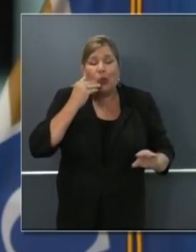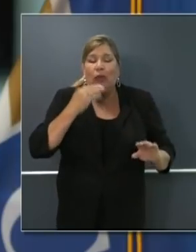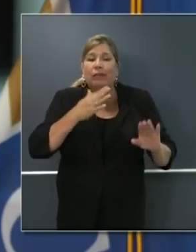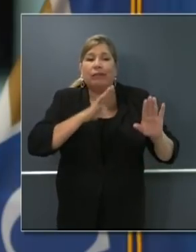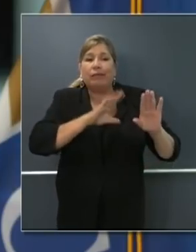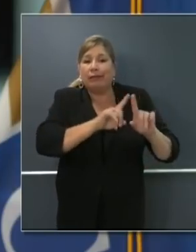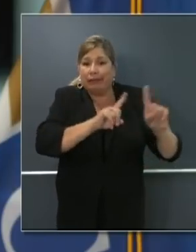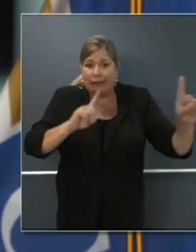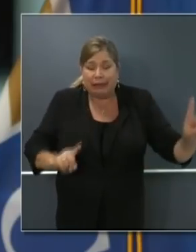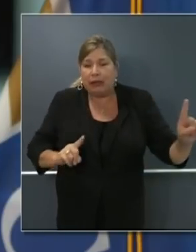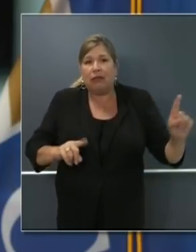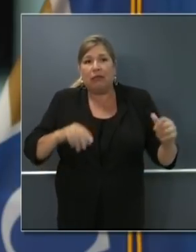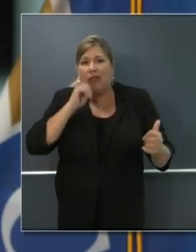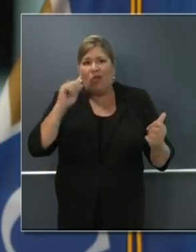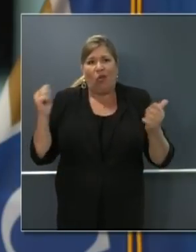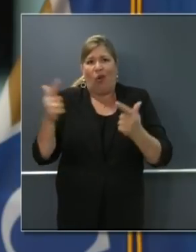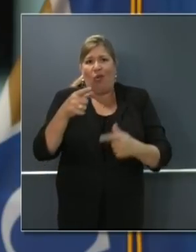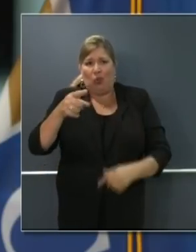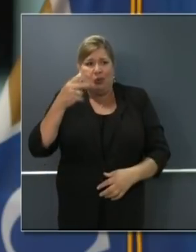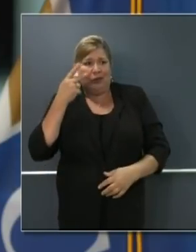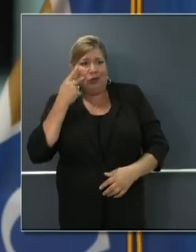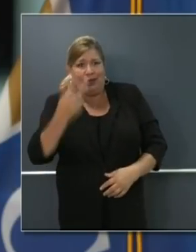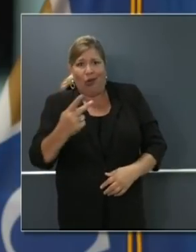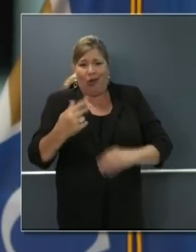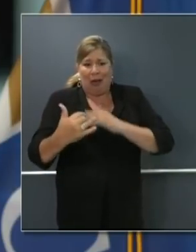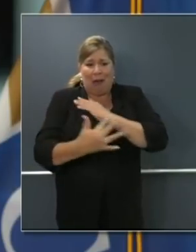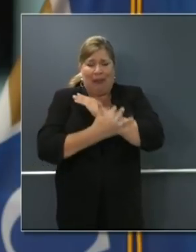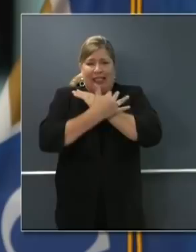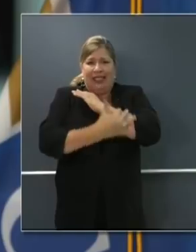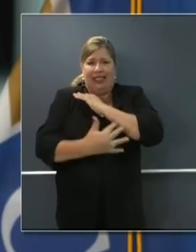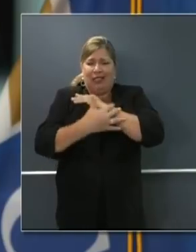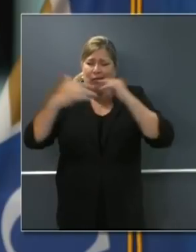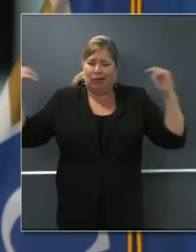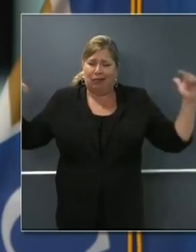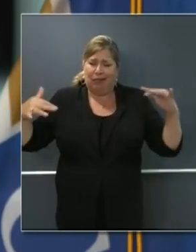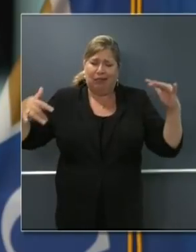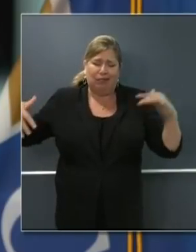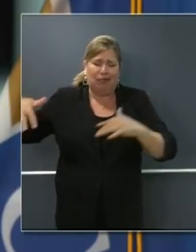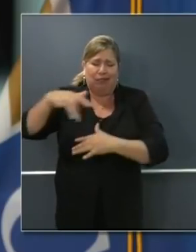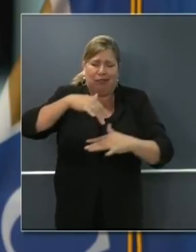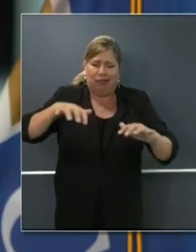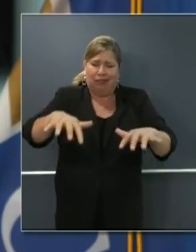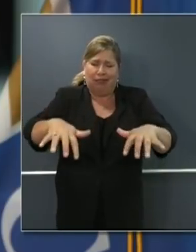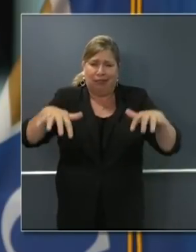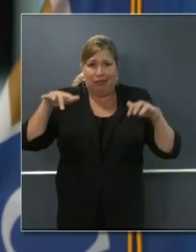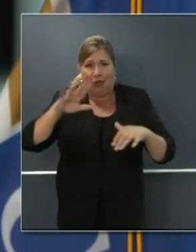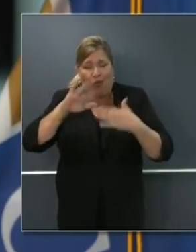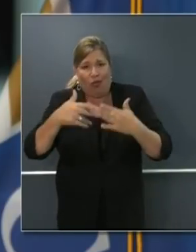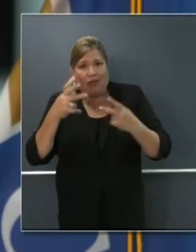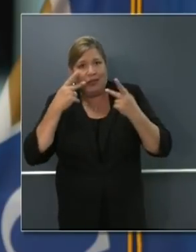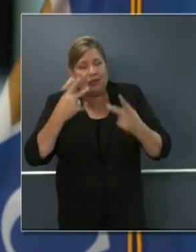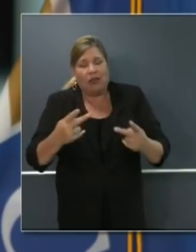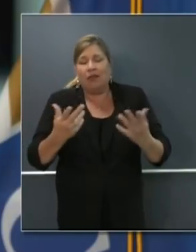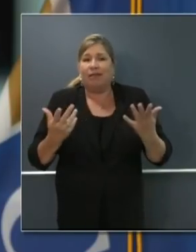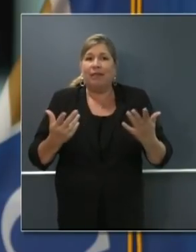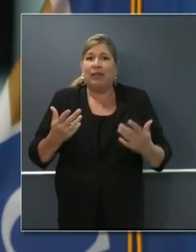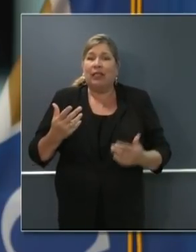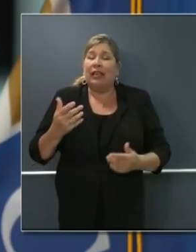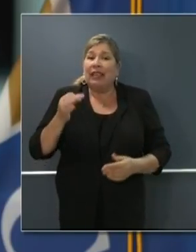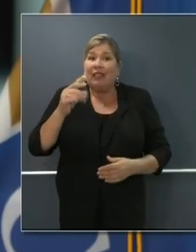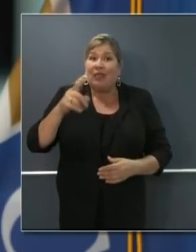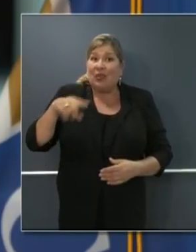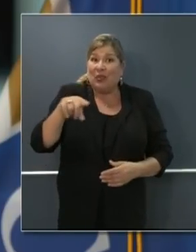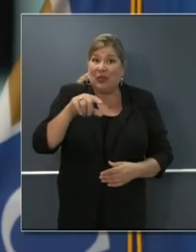those images sat there and their eyes, we're all concerned about that. And if you're not, I don't know, folks are